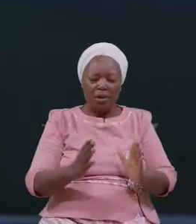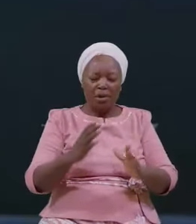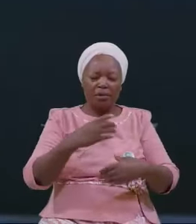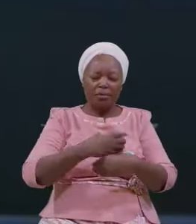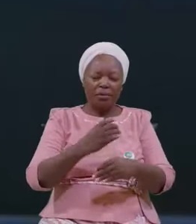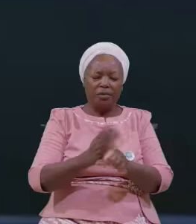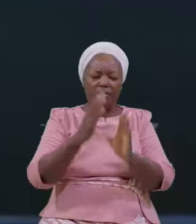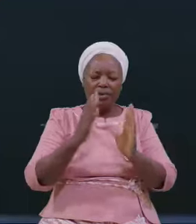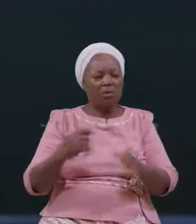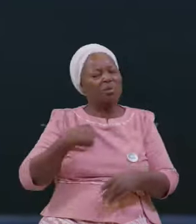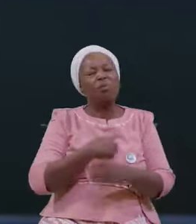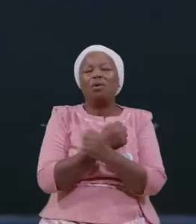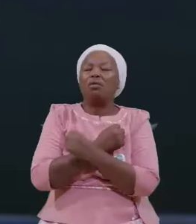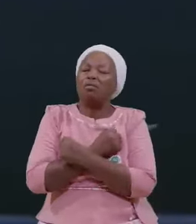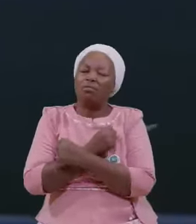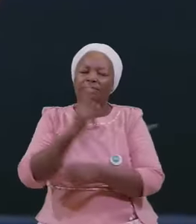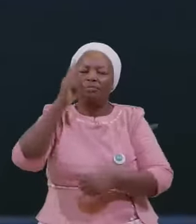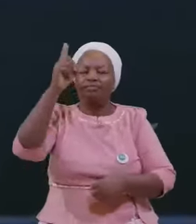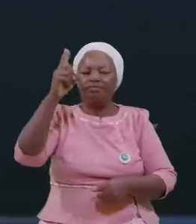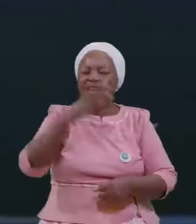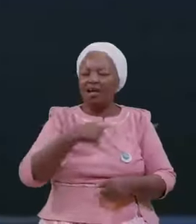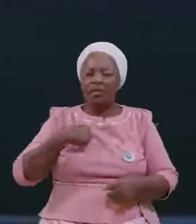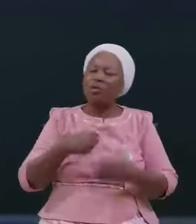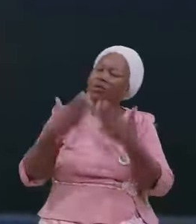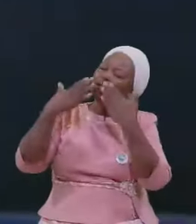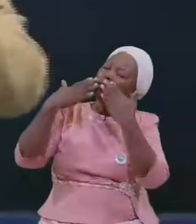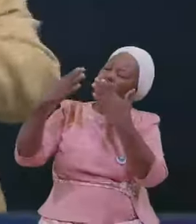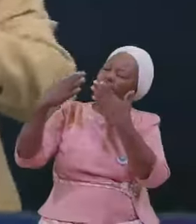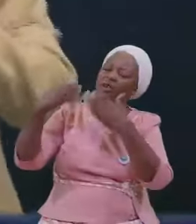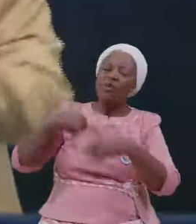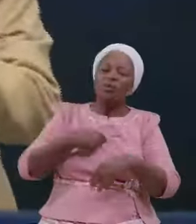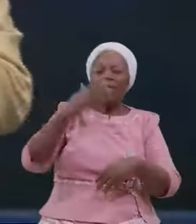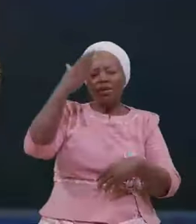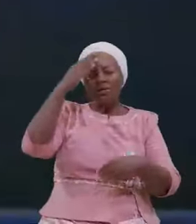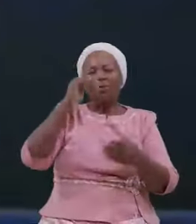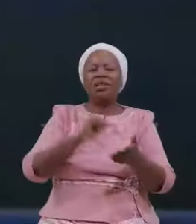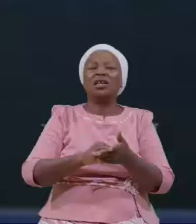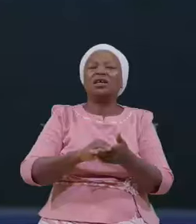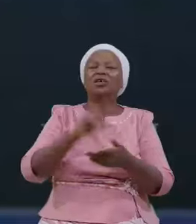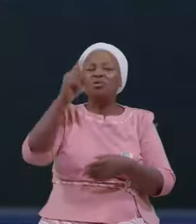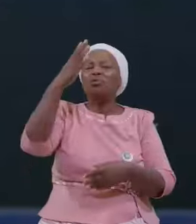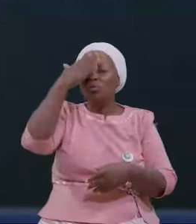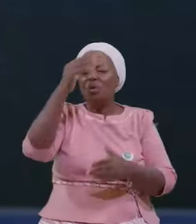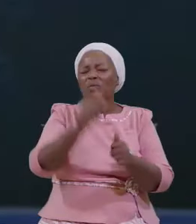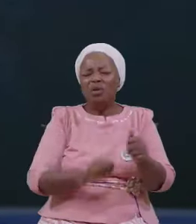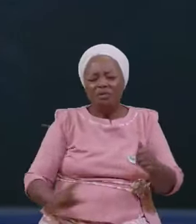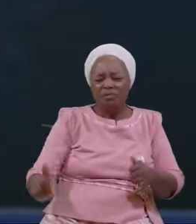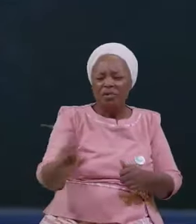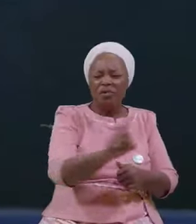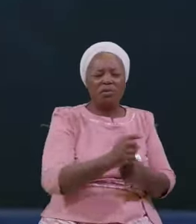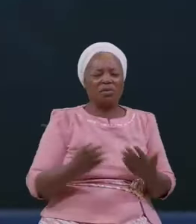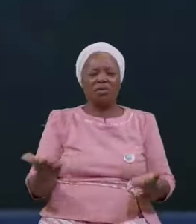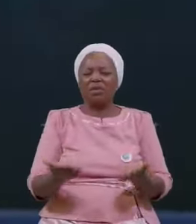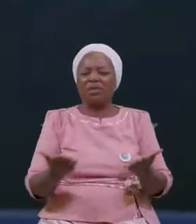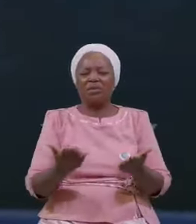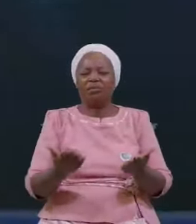you. And we thank you. We know that you know everyone here. Your